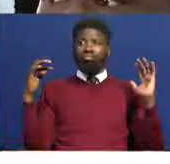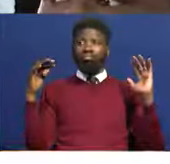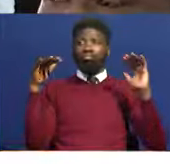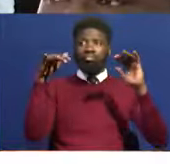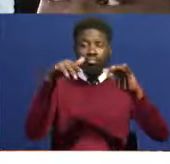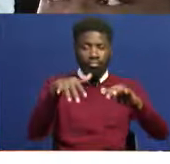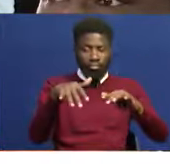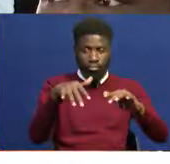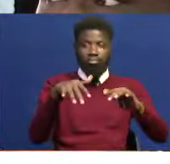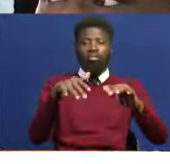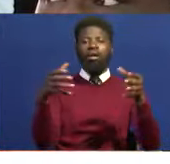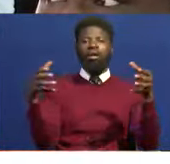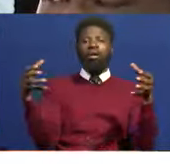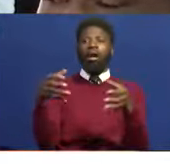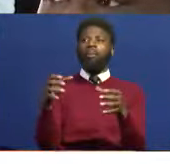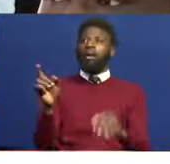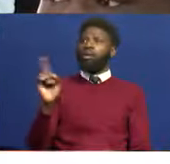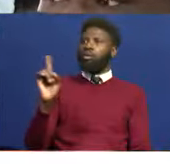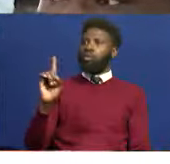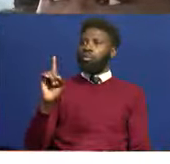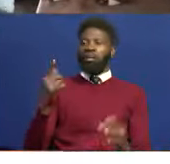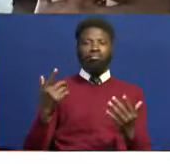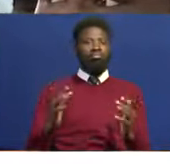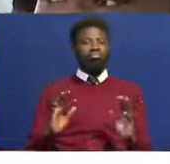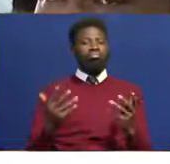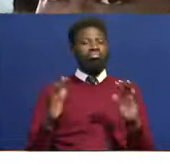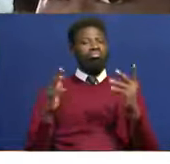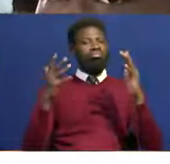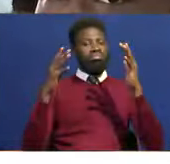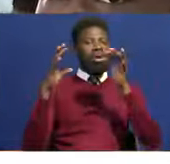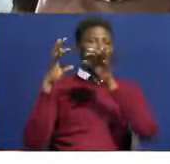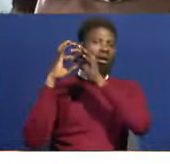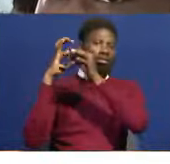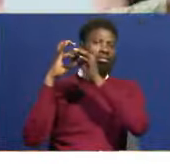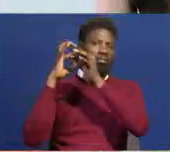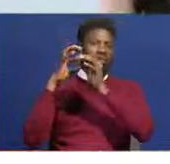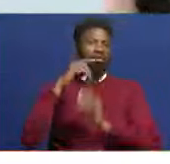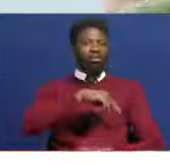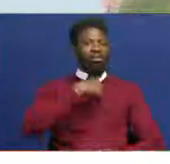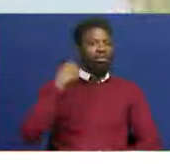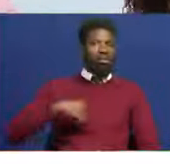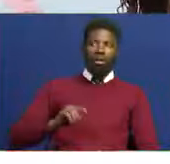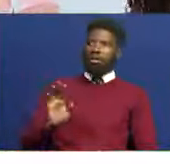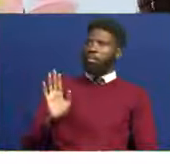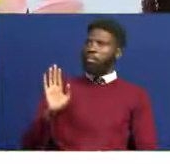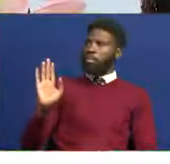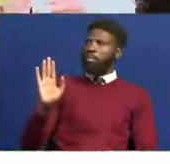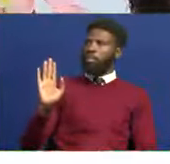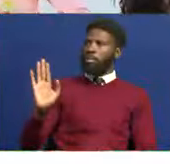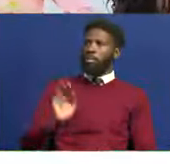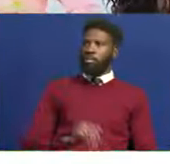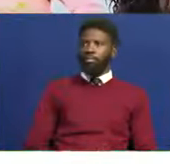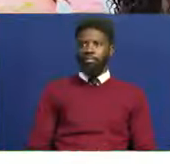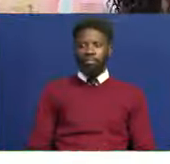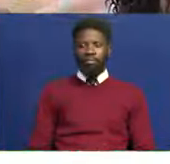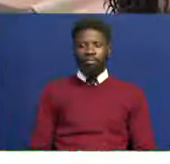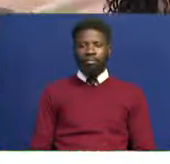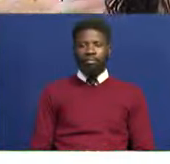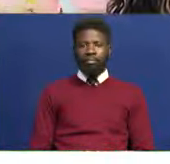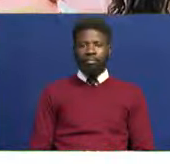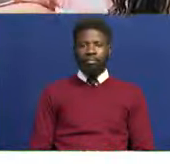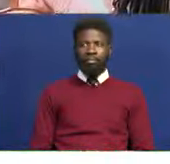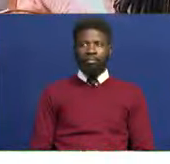in Nairobi to celebrate the Mid-Autumn Festival, a tradition deeply rooted in Chinese culture.